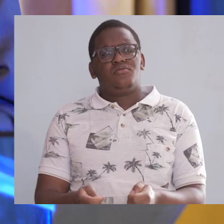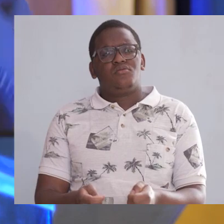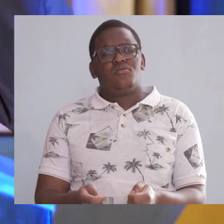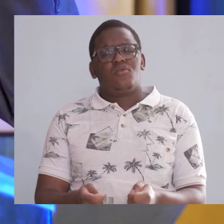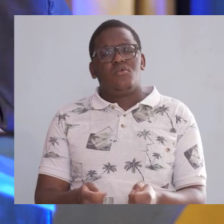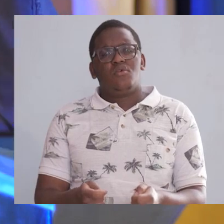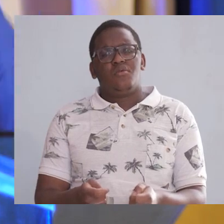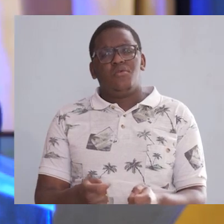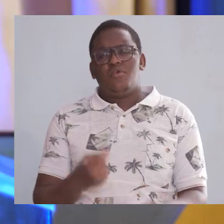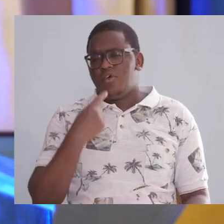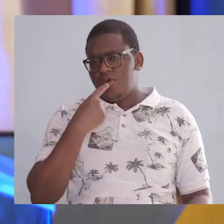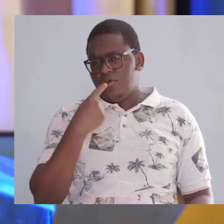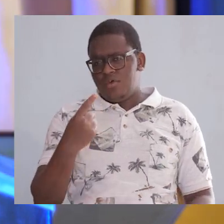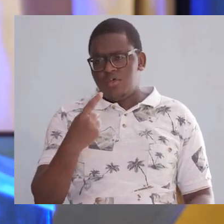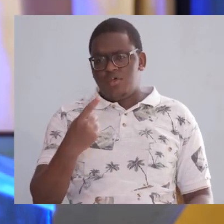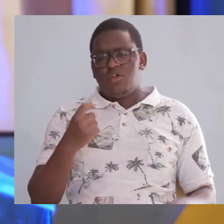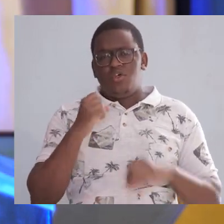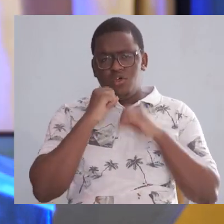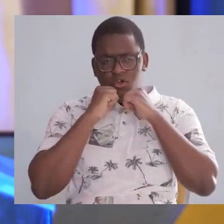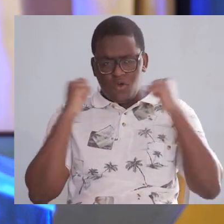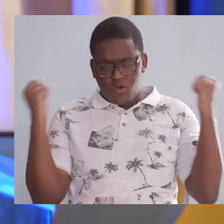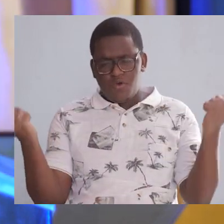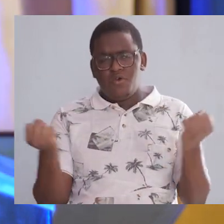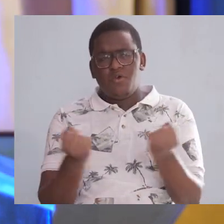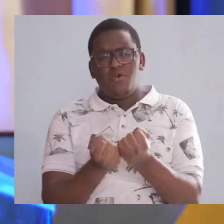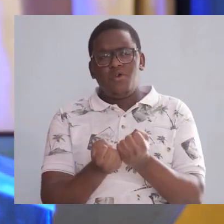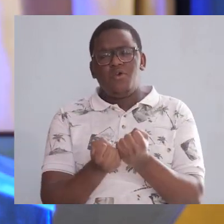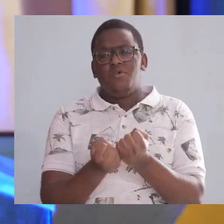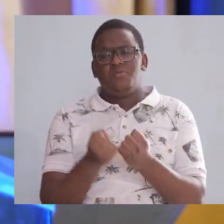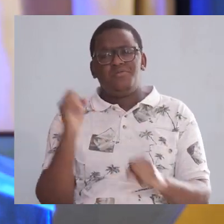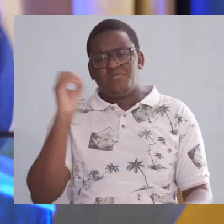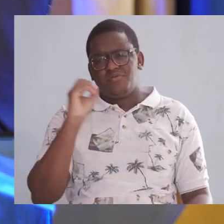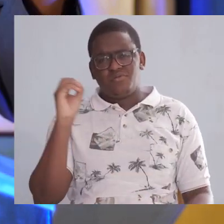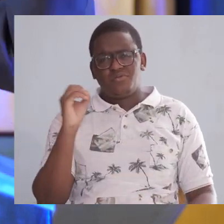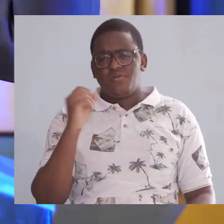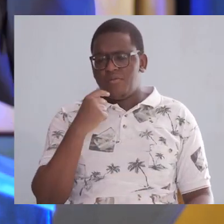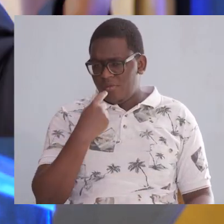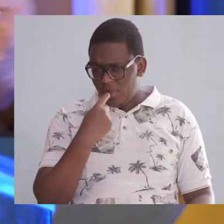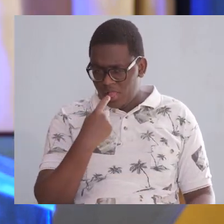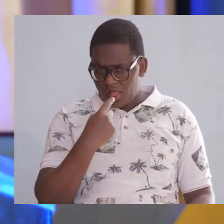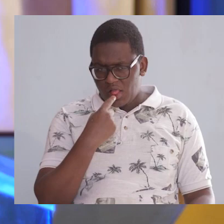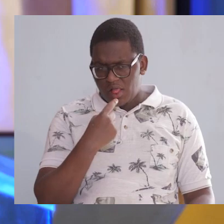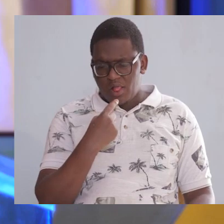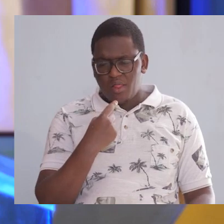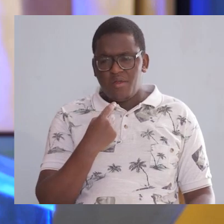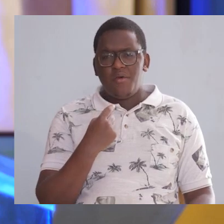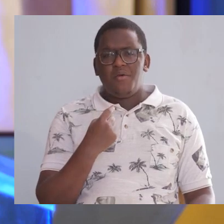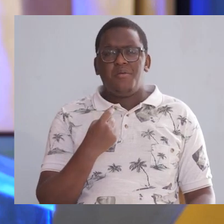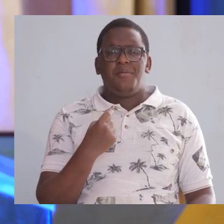lacks taste if you are still retaining and profiting from what you stole.